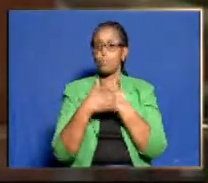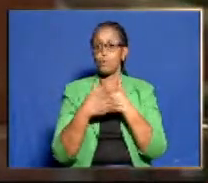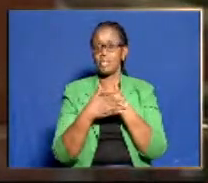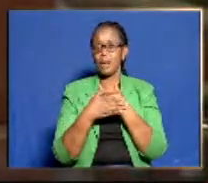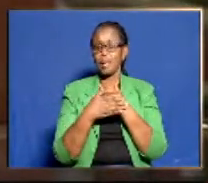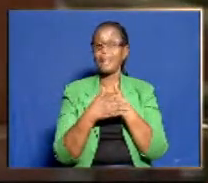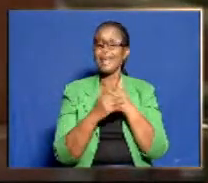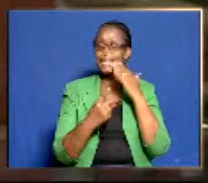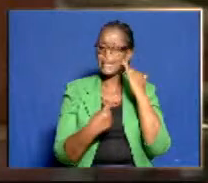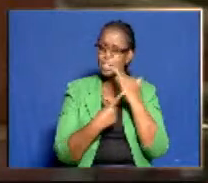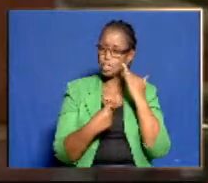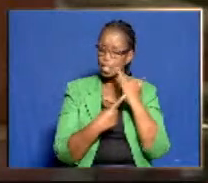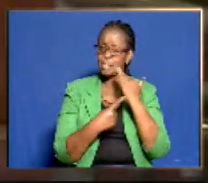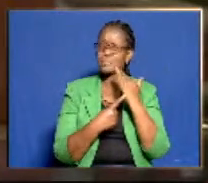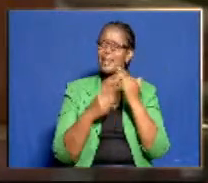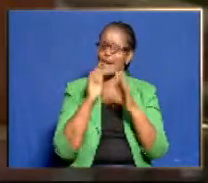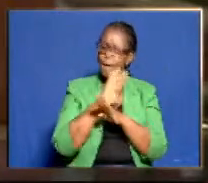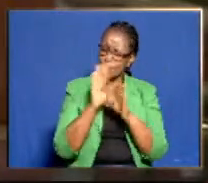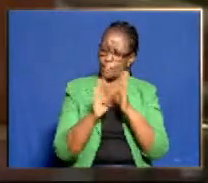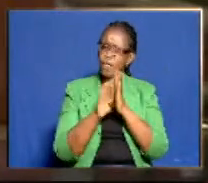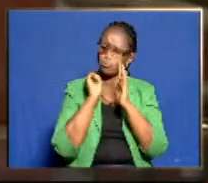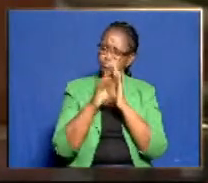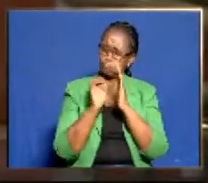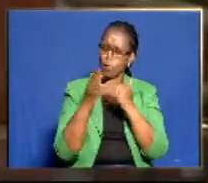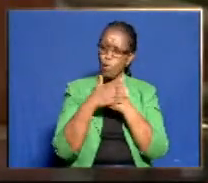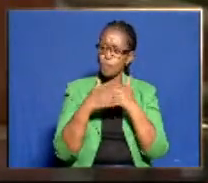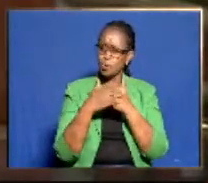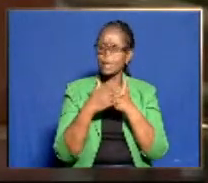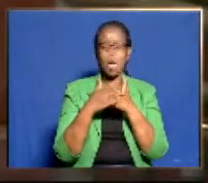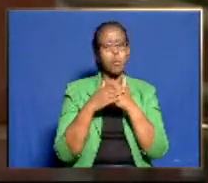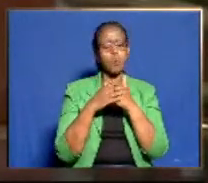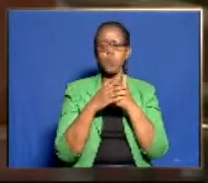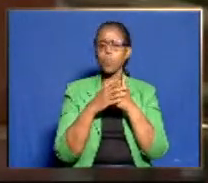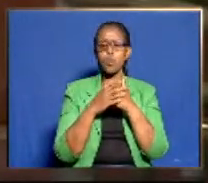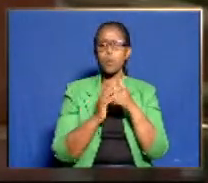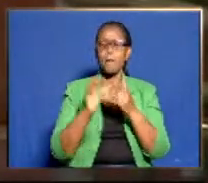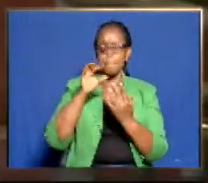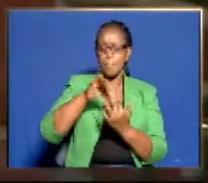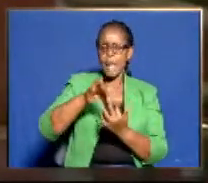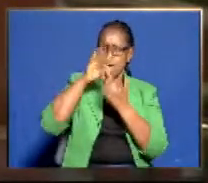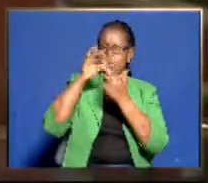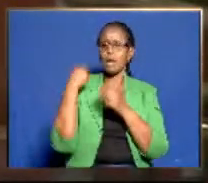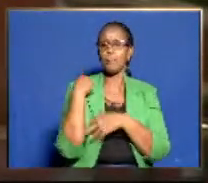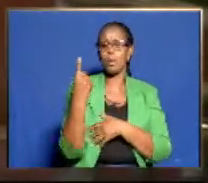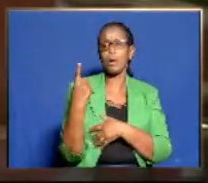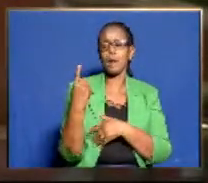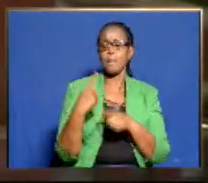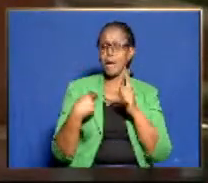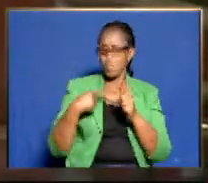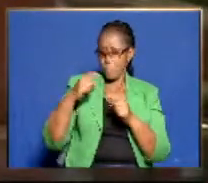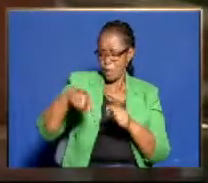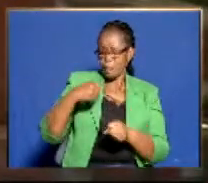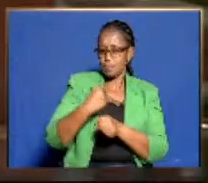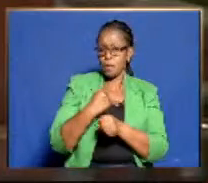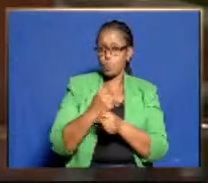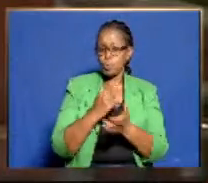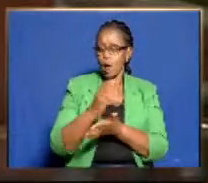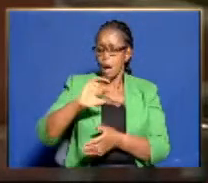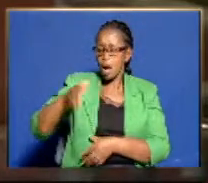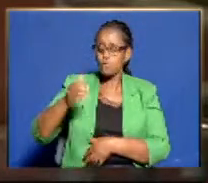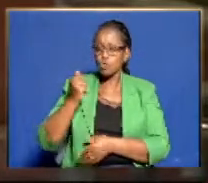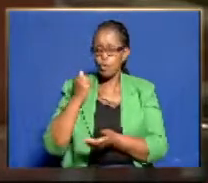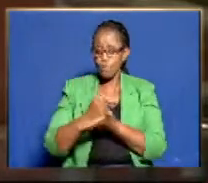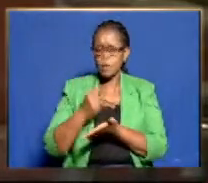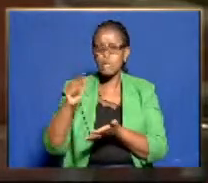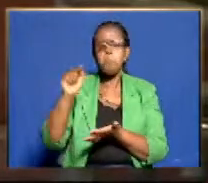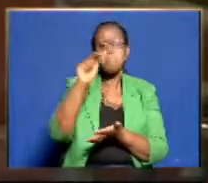of land is up there, but most important is to ensure that the county offices are working, and the county offices have